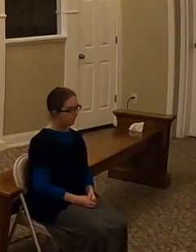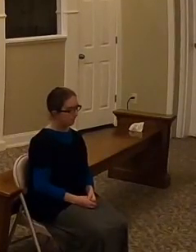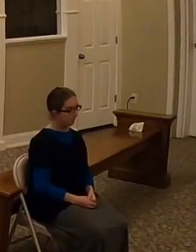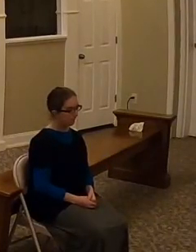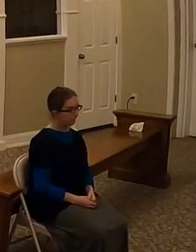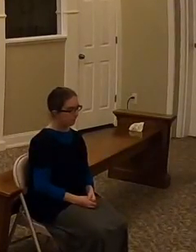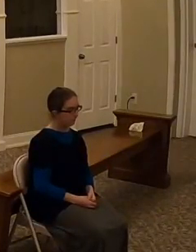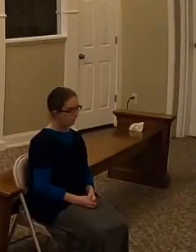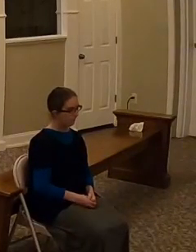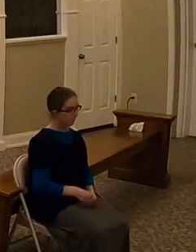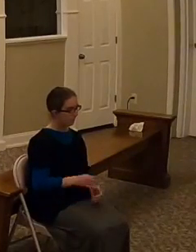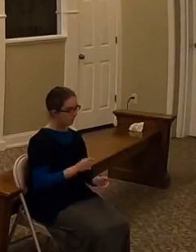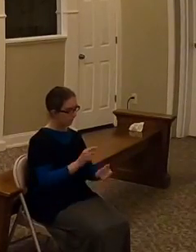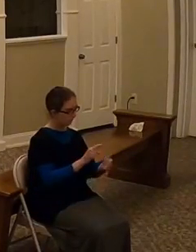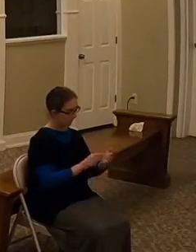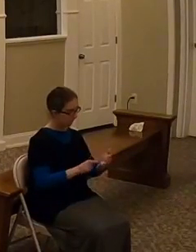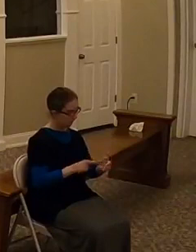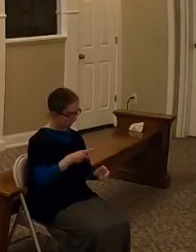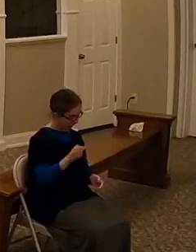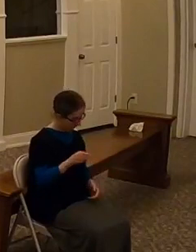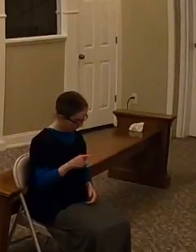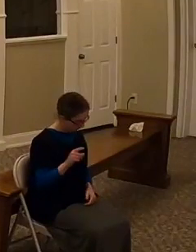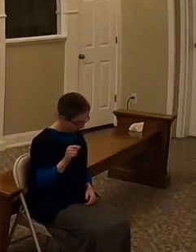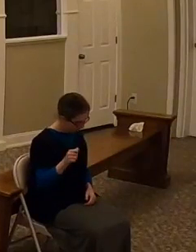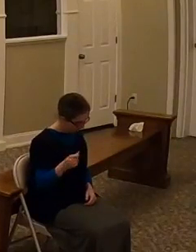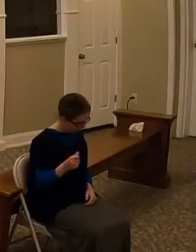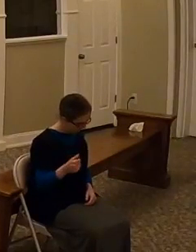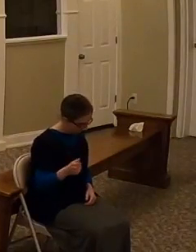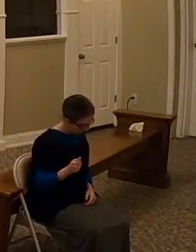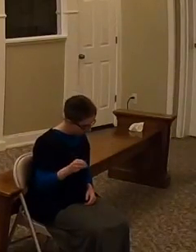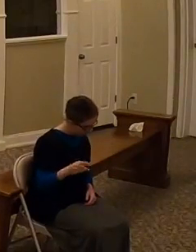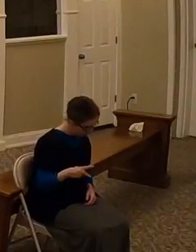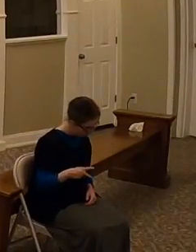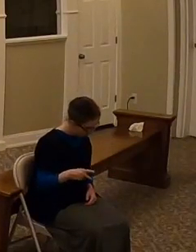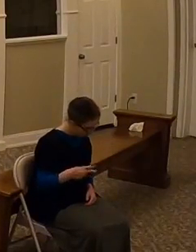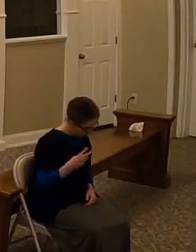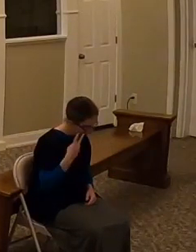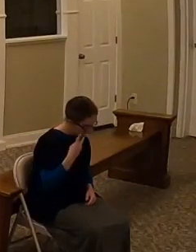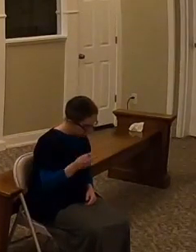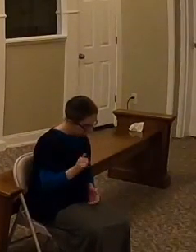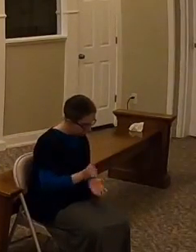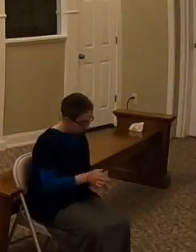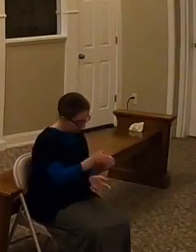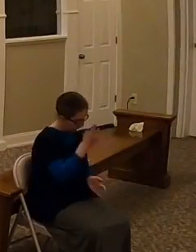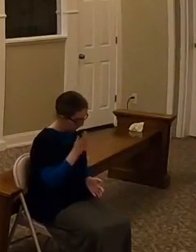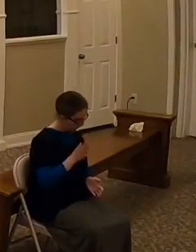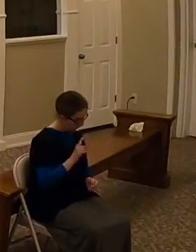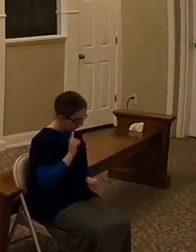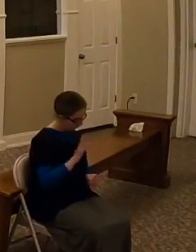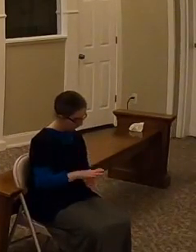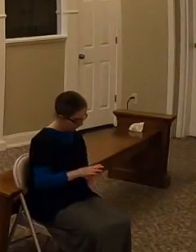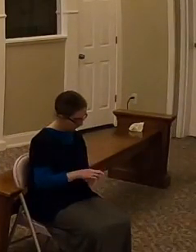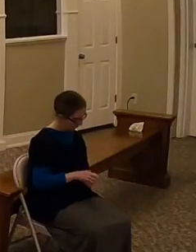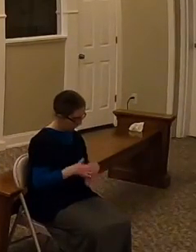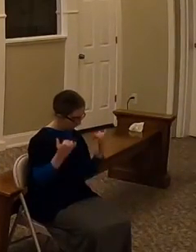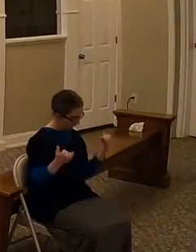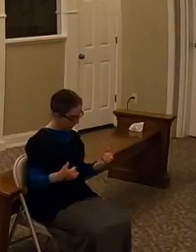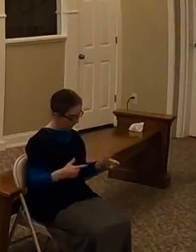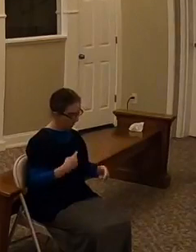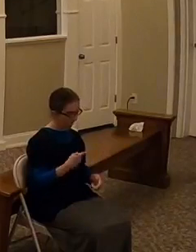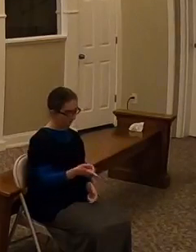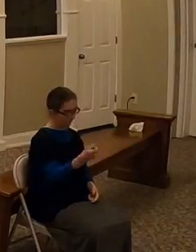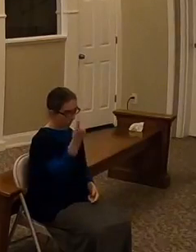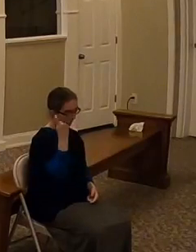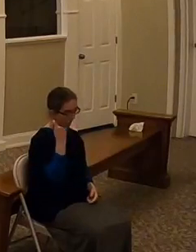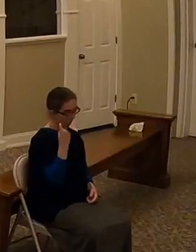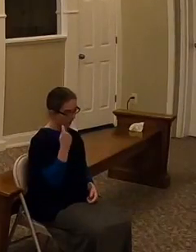All right. Let's go a little further. Look what Paul said in verse 10, Amplified Version. With a view to this, that godliness holds promise for their present life and also for the life